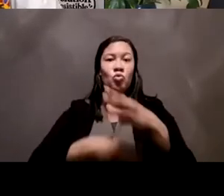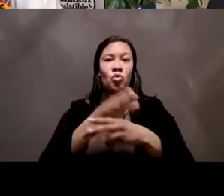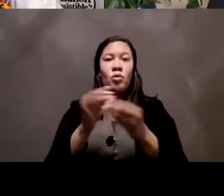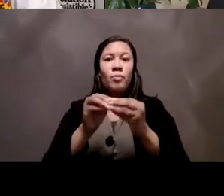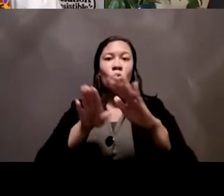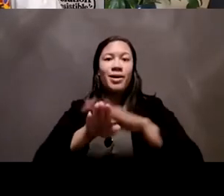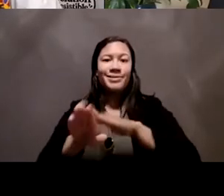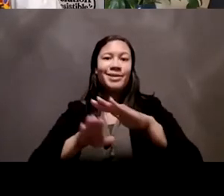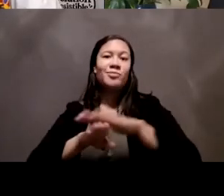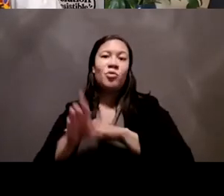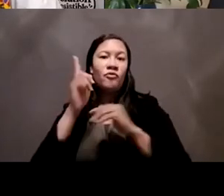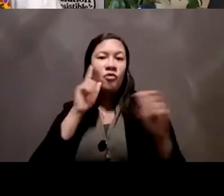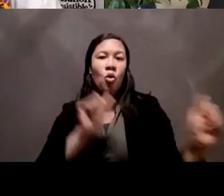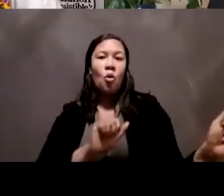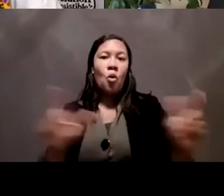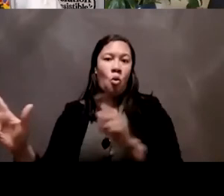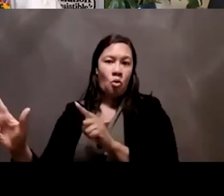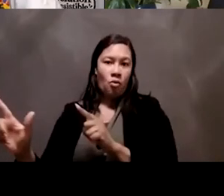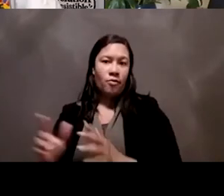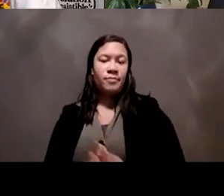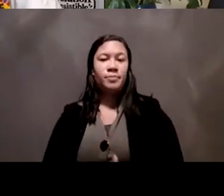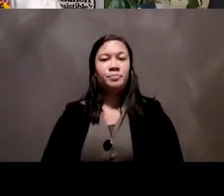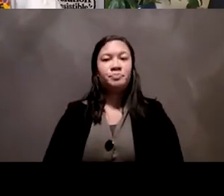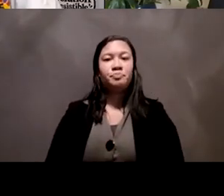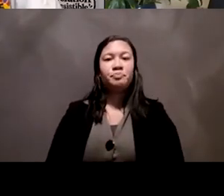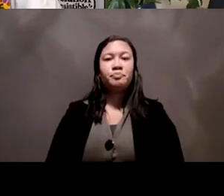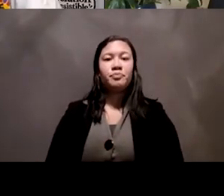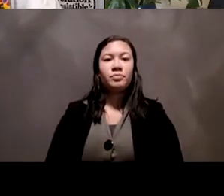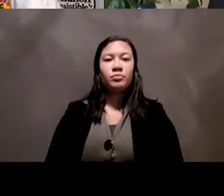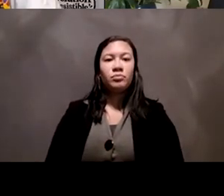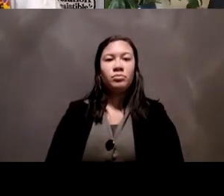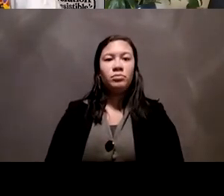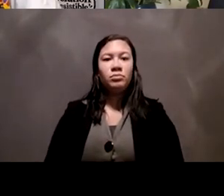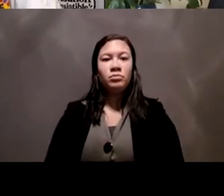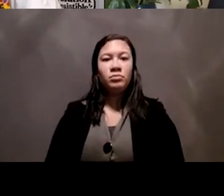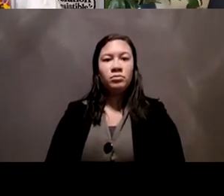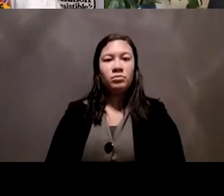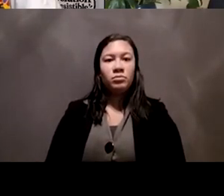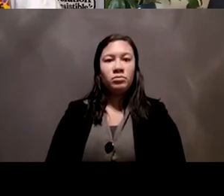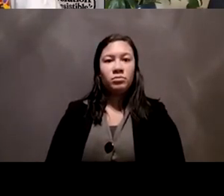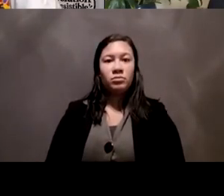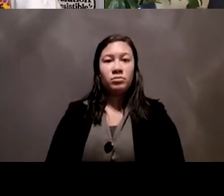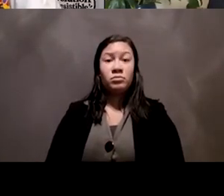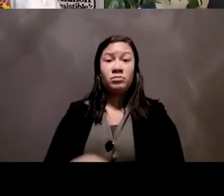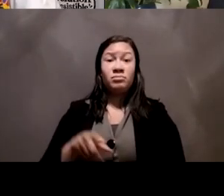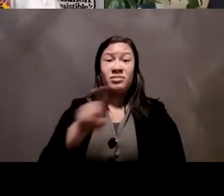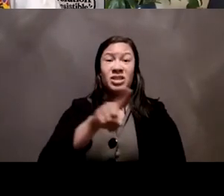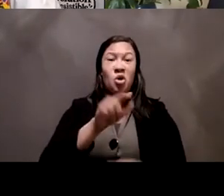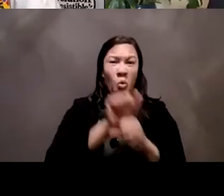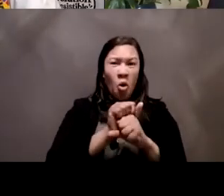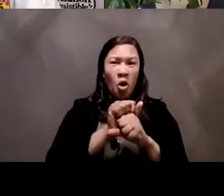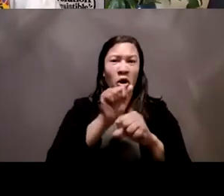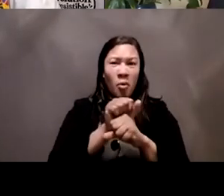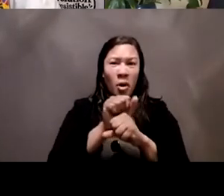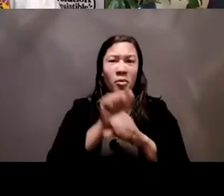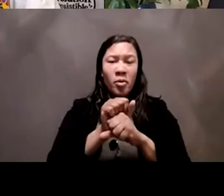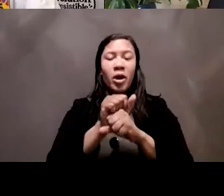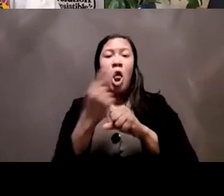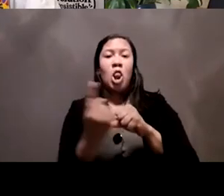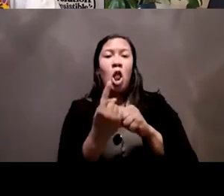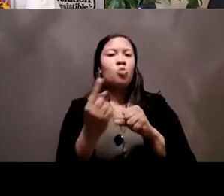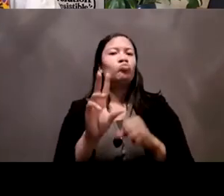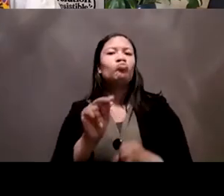And thinking about the fact that you don't have to do all these acts alone, and that the acts that you share can also